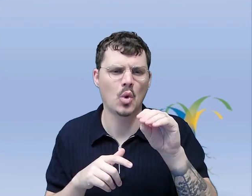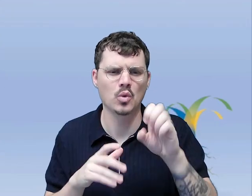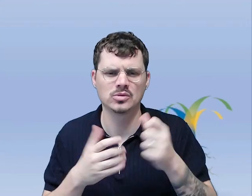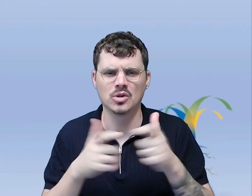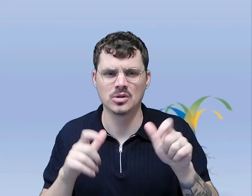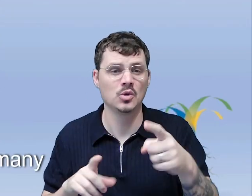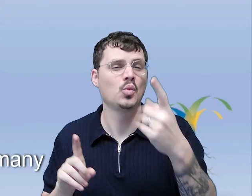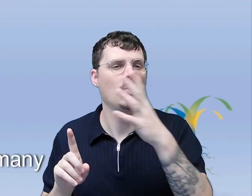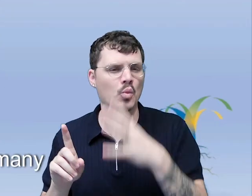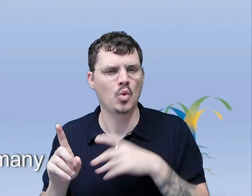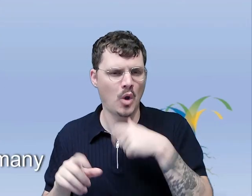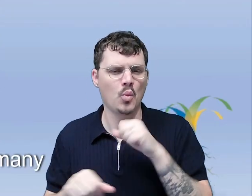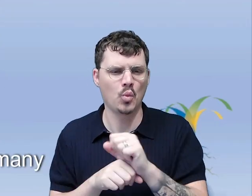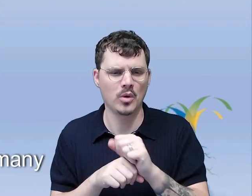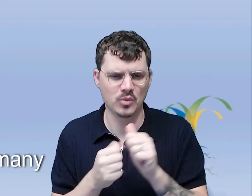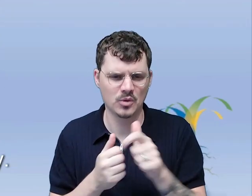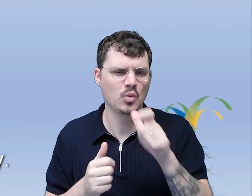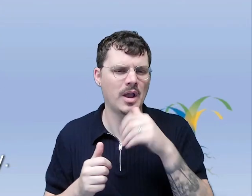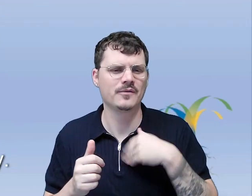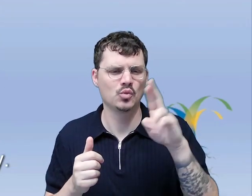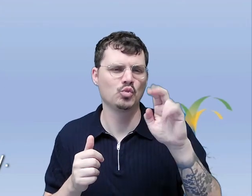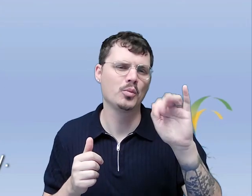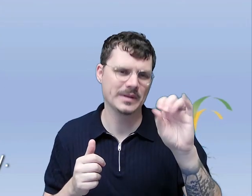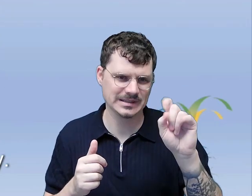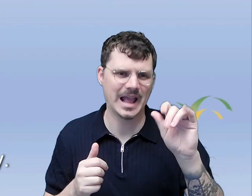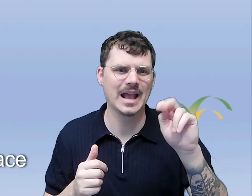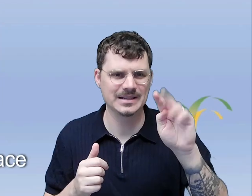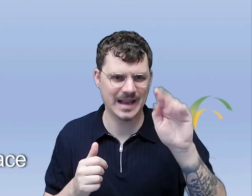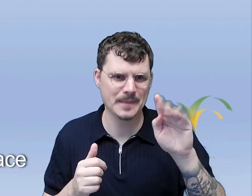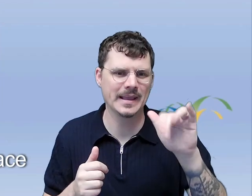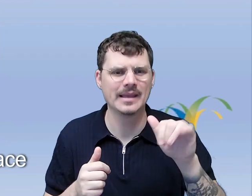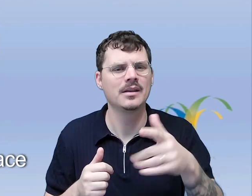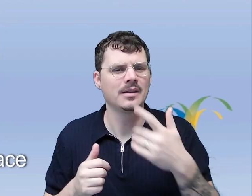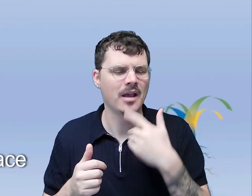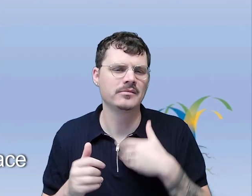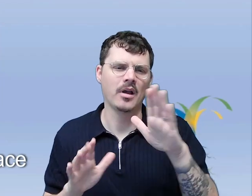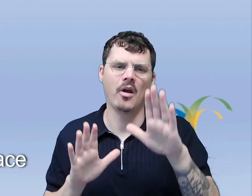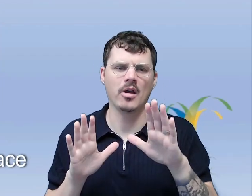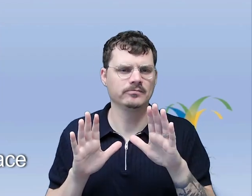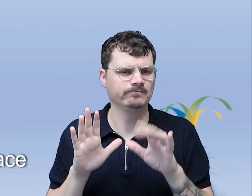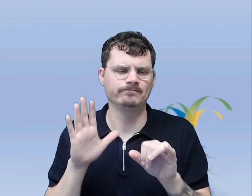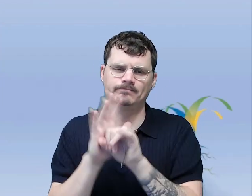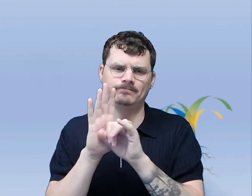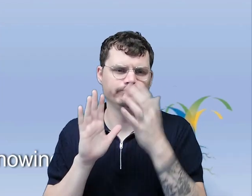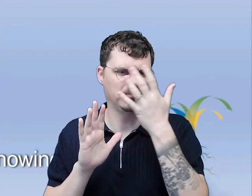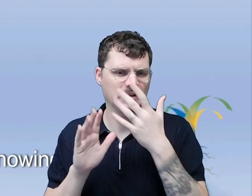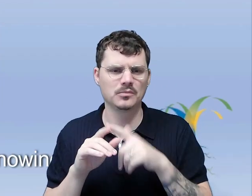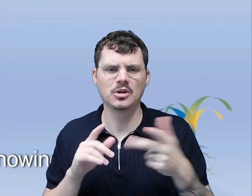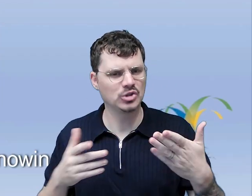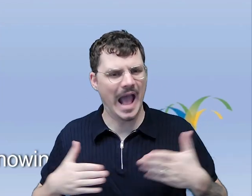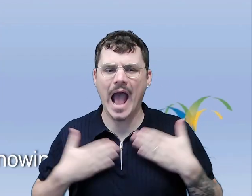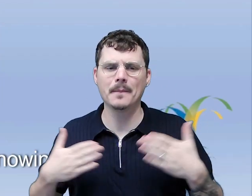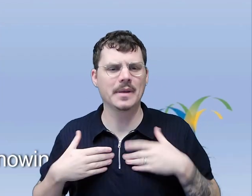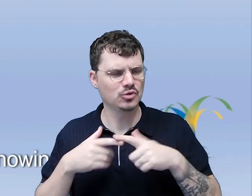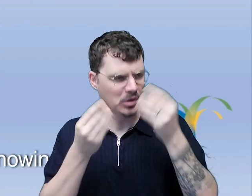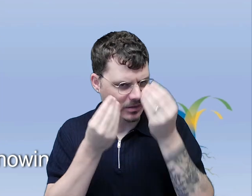large toes. This is the gal I worked with for many years with Rubinstein-Taybi. She has the absolute classic face, and she's happy